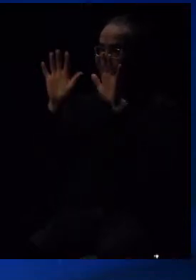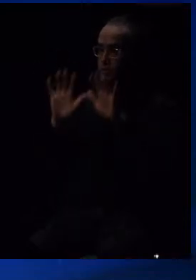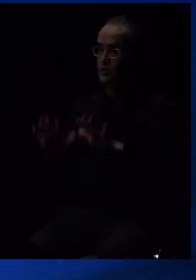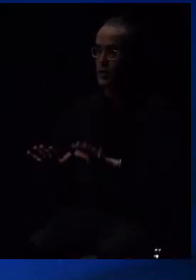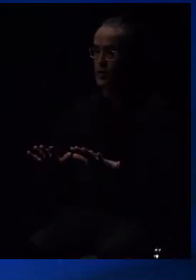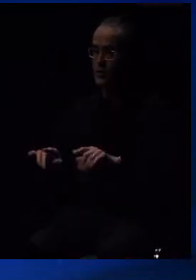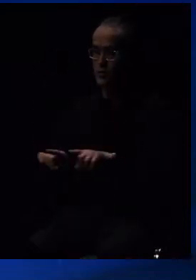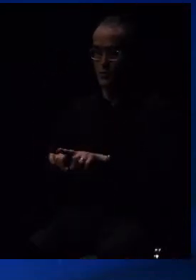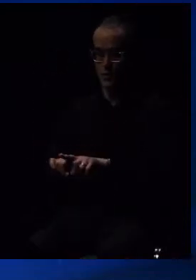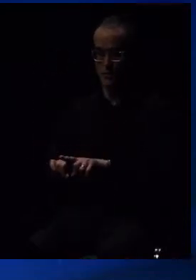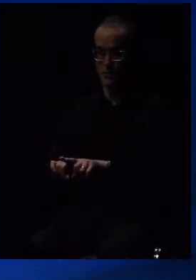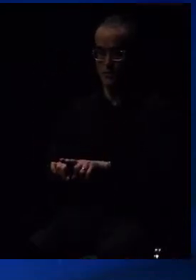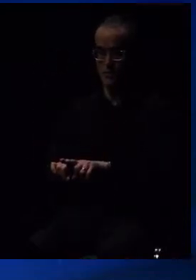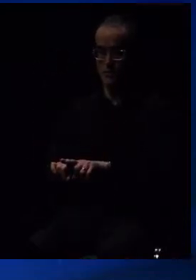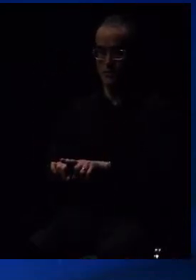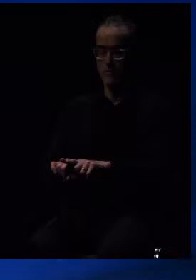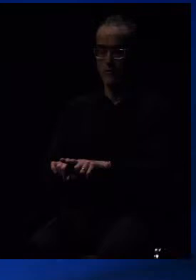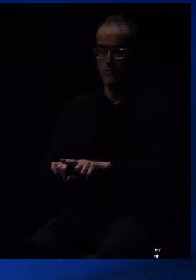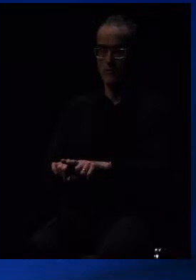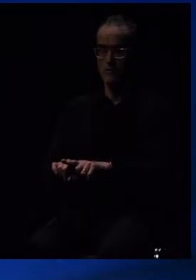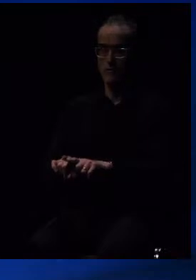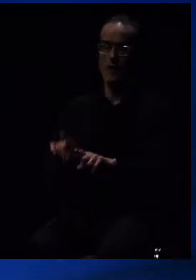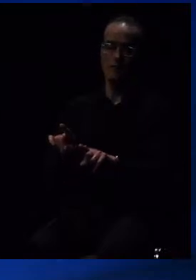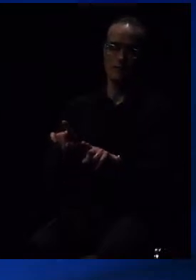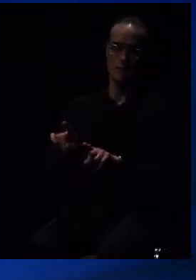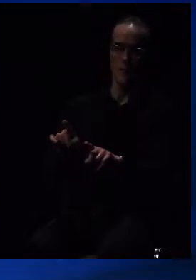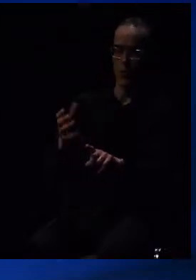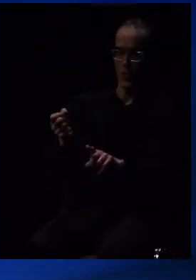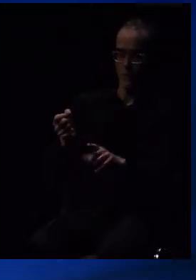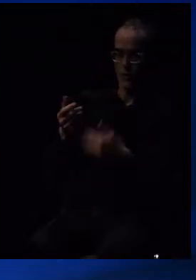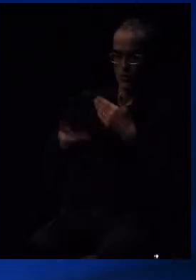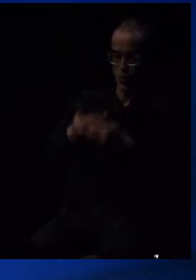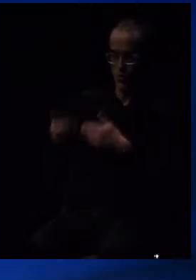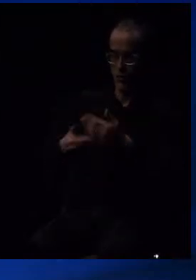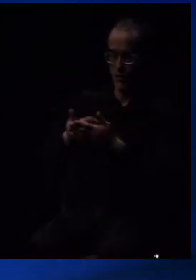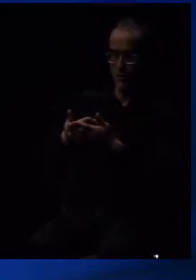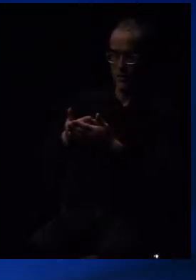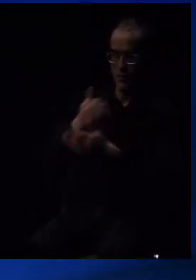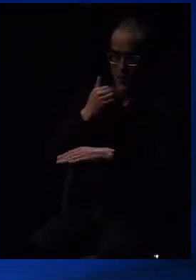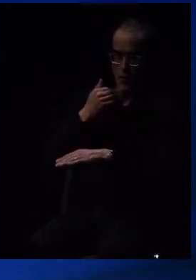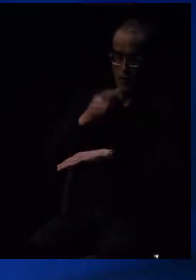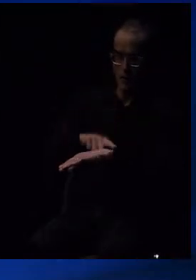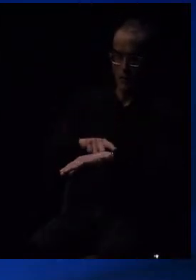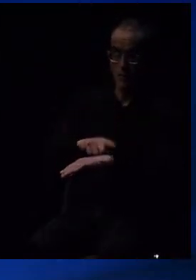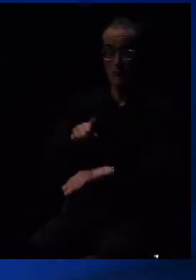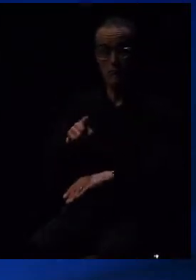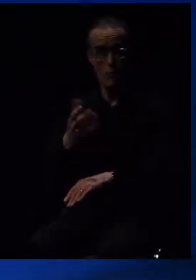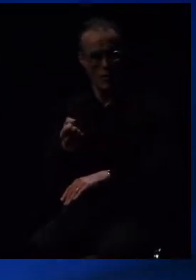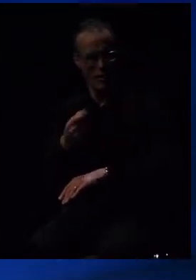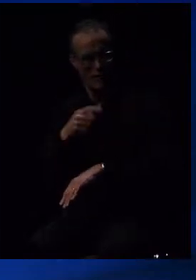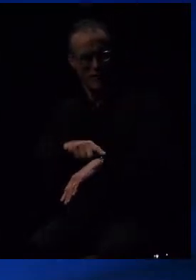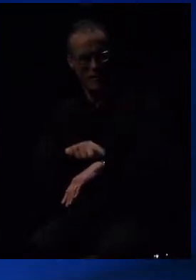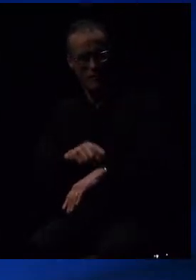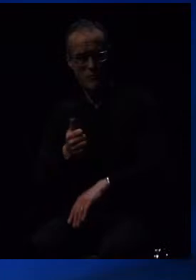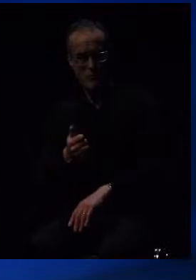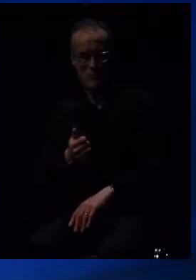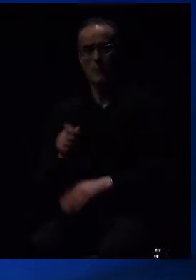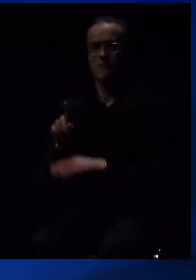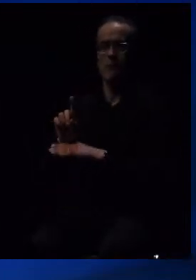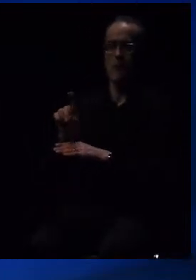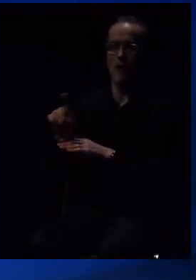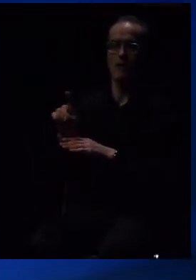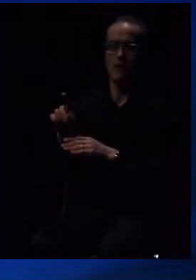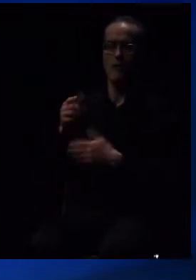the end. Yeah, there is a story, but I don't think we have time. We actually, I think we have time. Well, yeah, maybe later. Yeah,